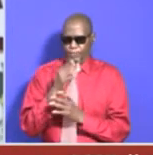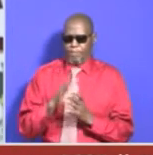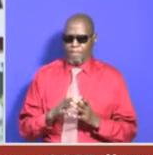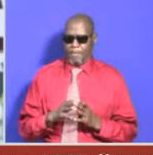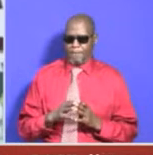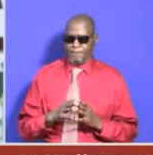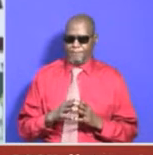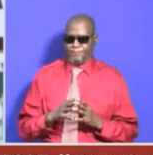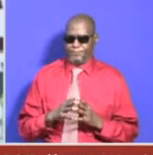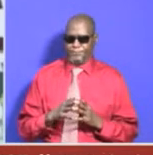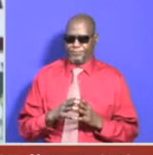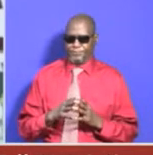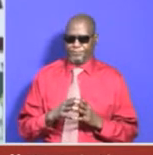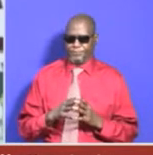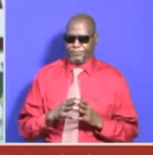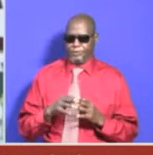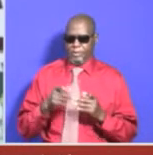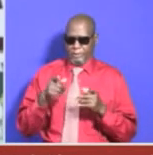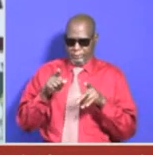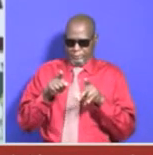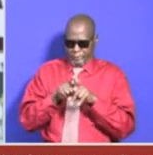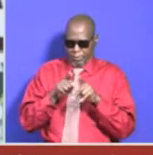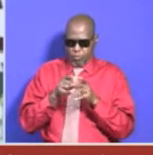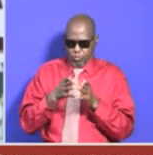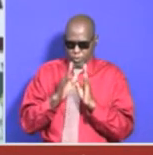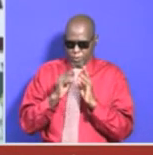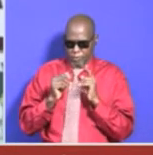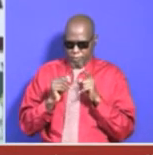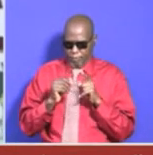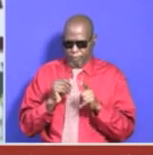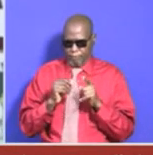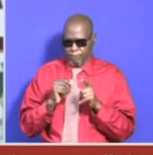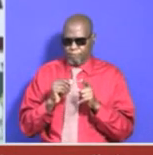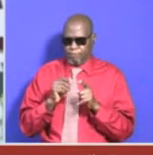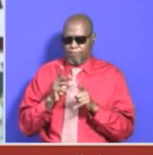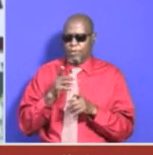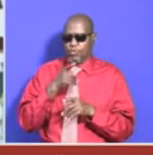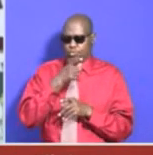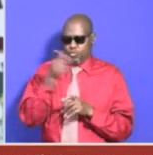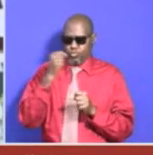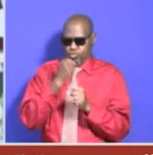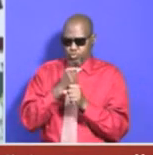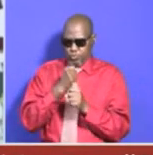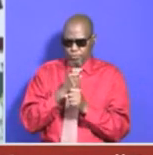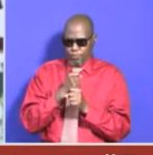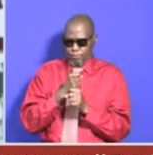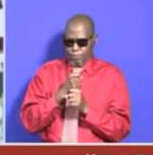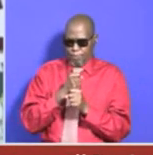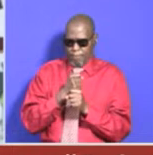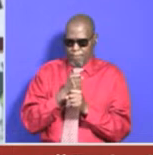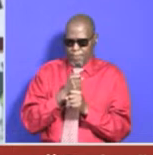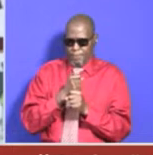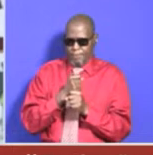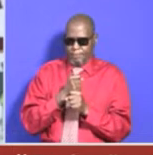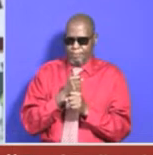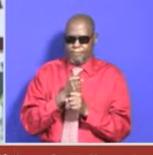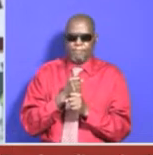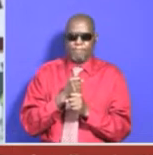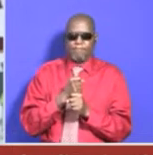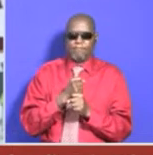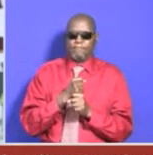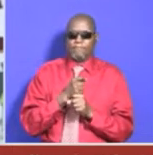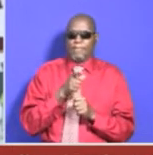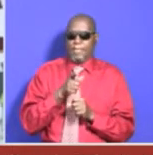has been making it grow. May the same spirit be among you, that it's